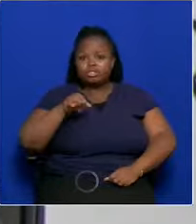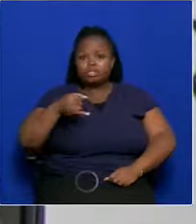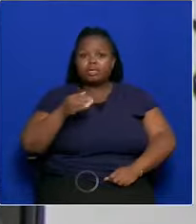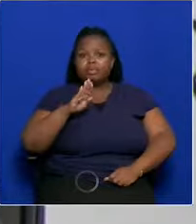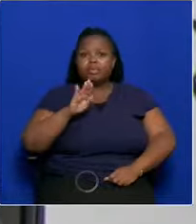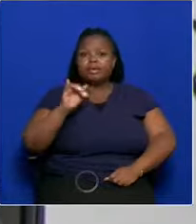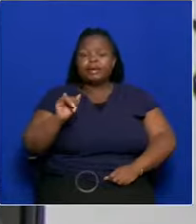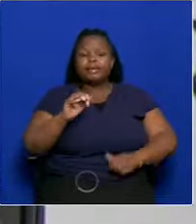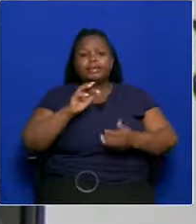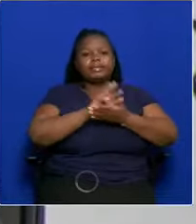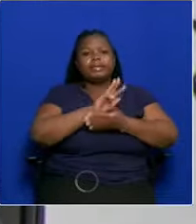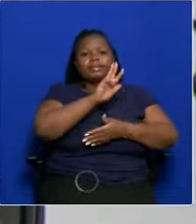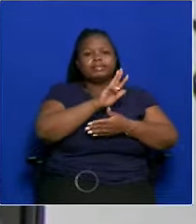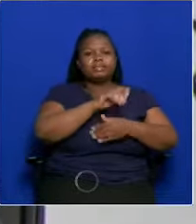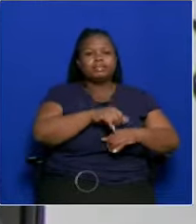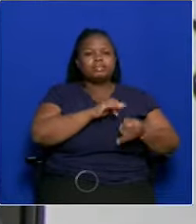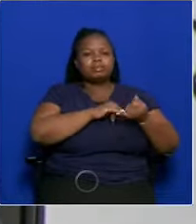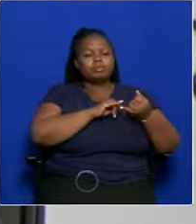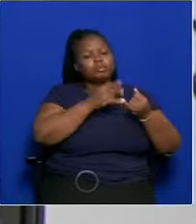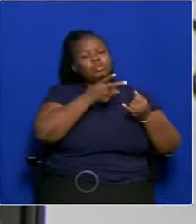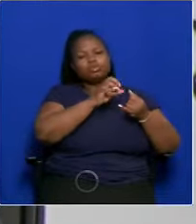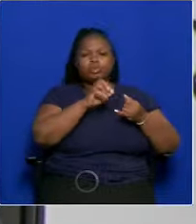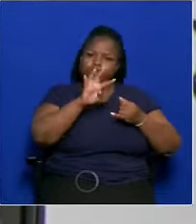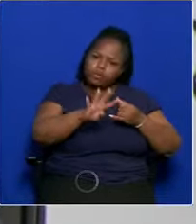September 2024.